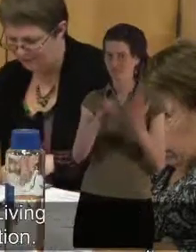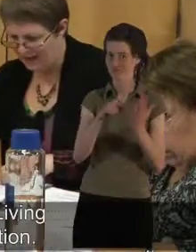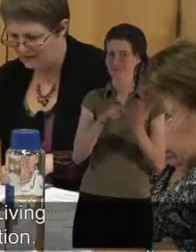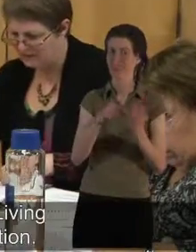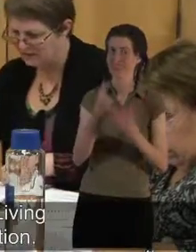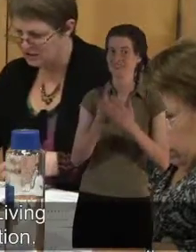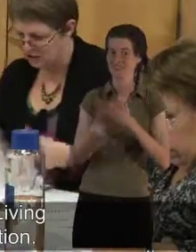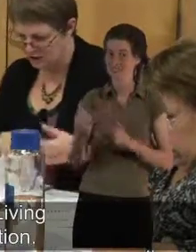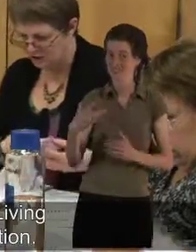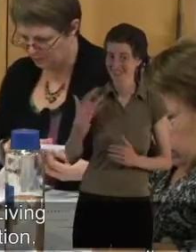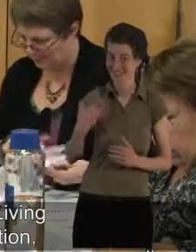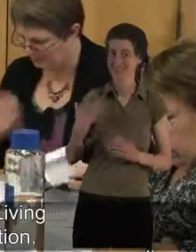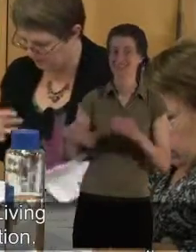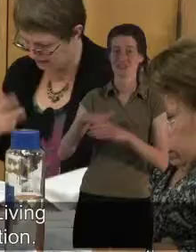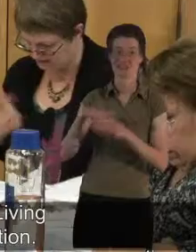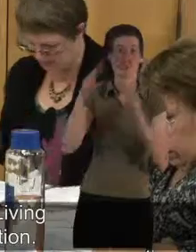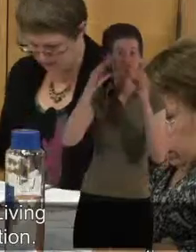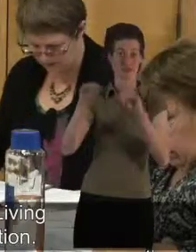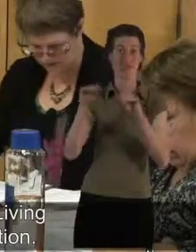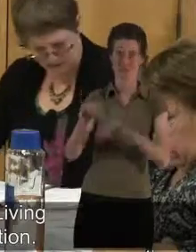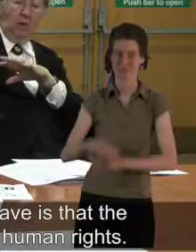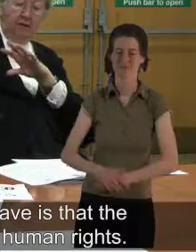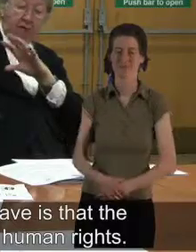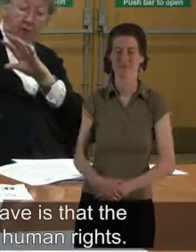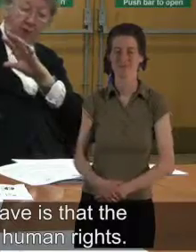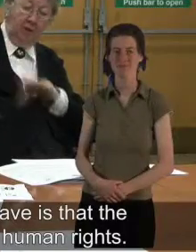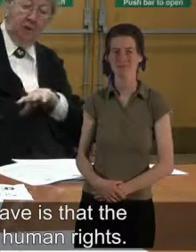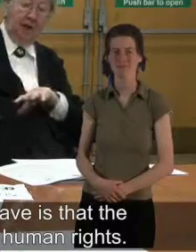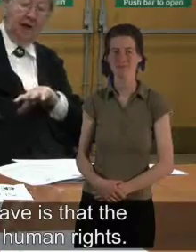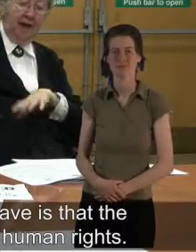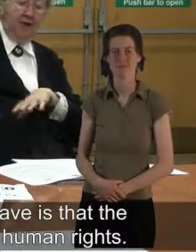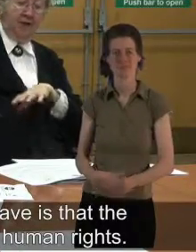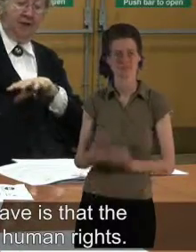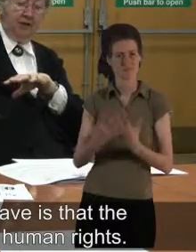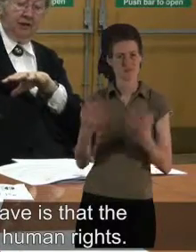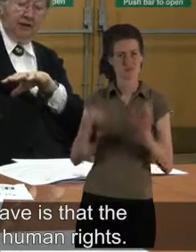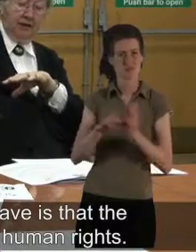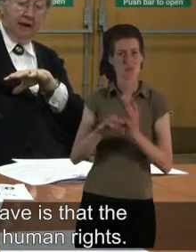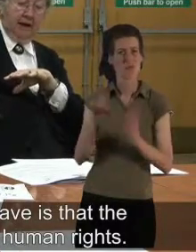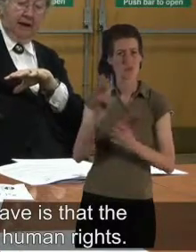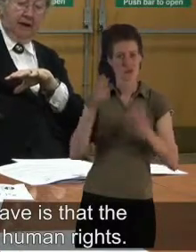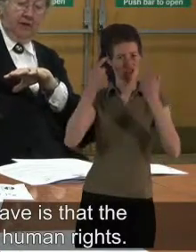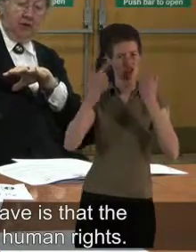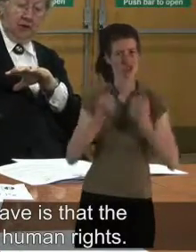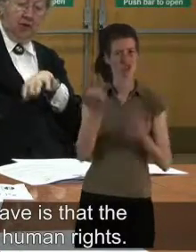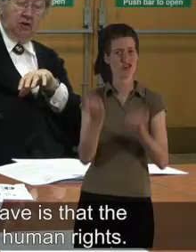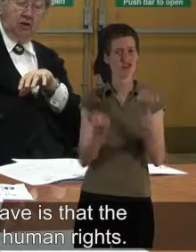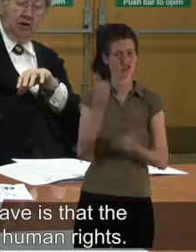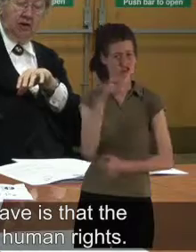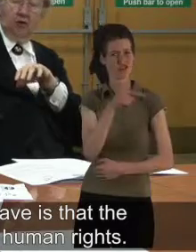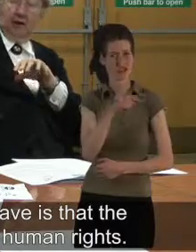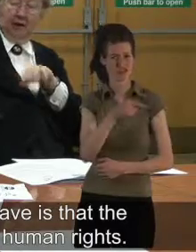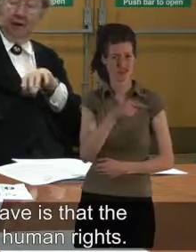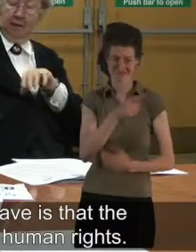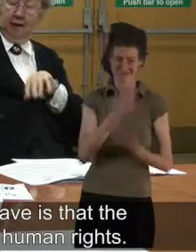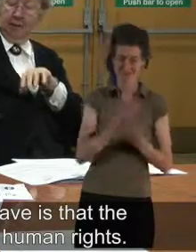the right to independent living and inclusive education. One of the problems that we have is that the judiciary